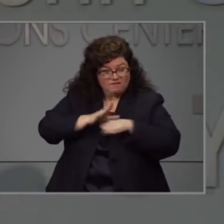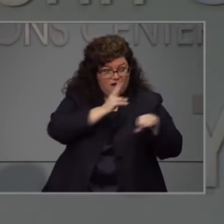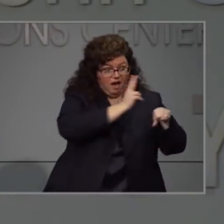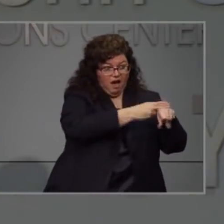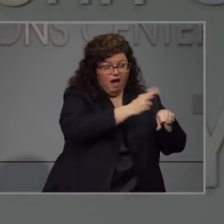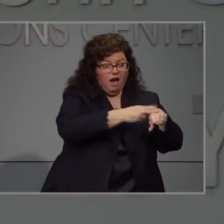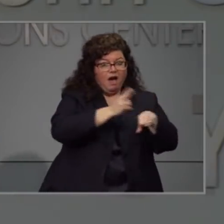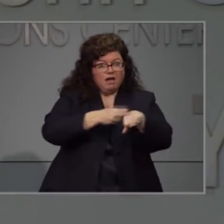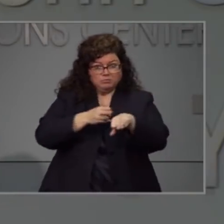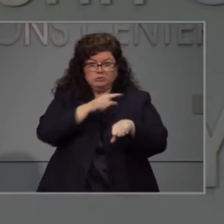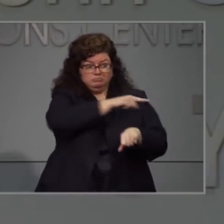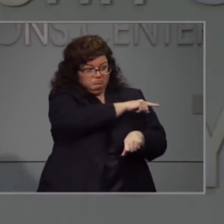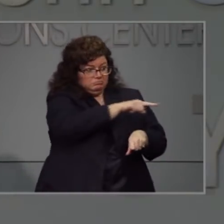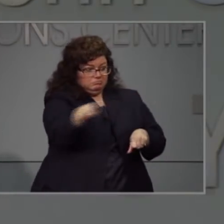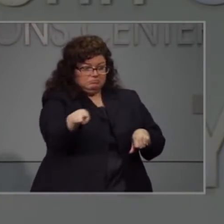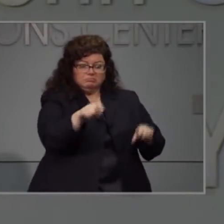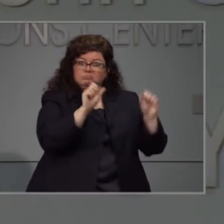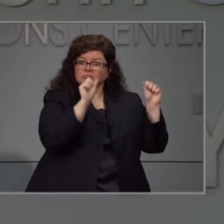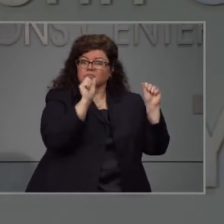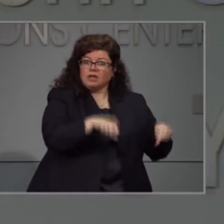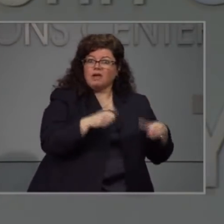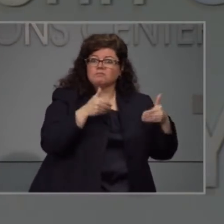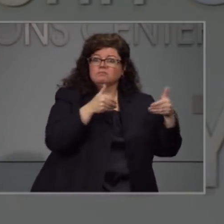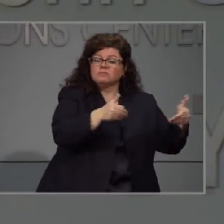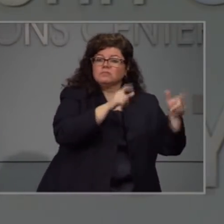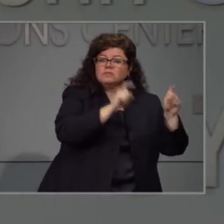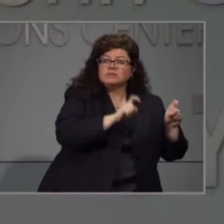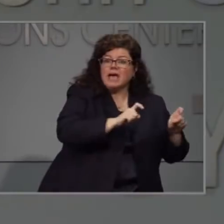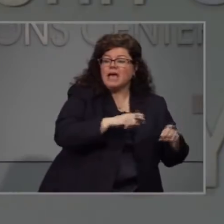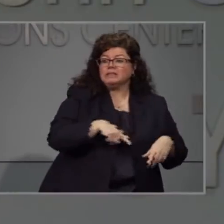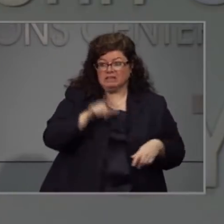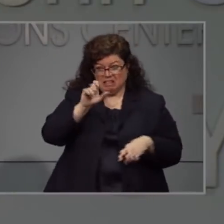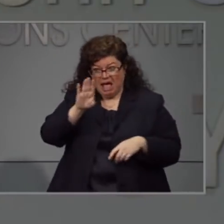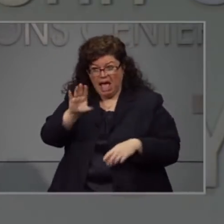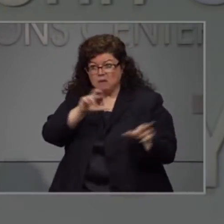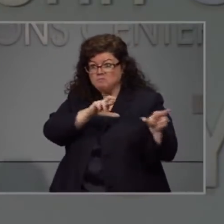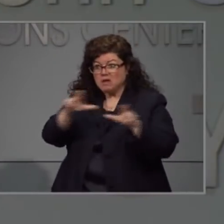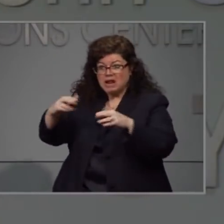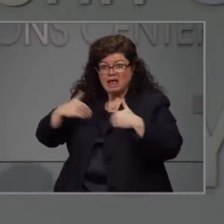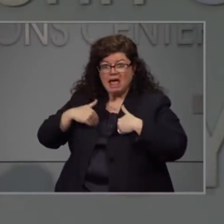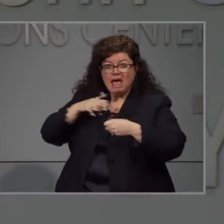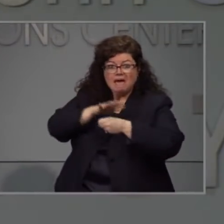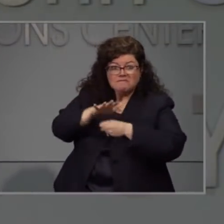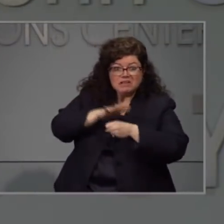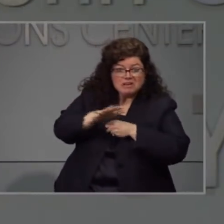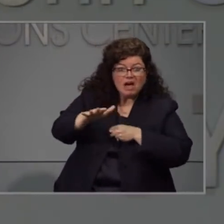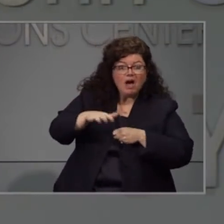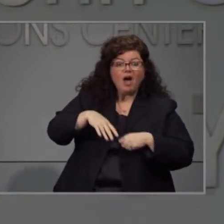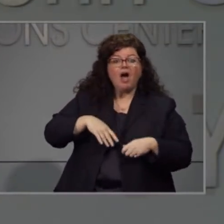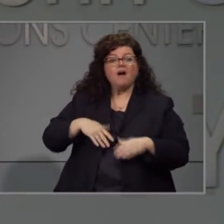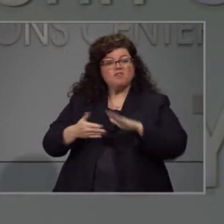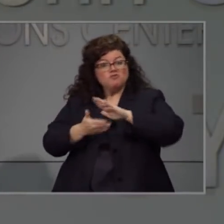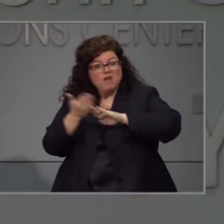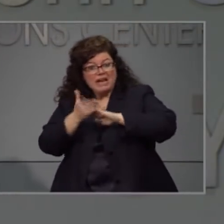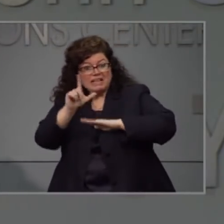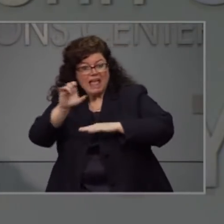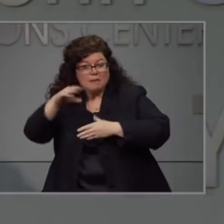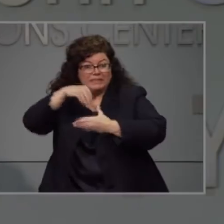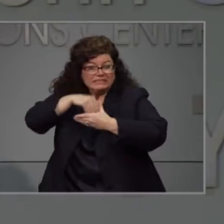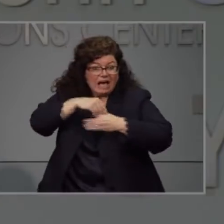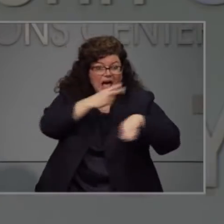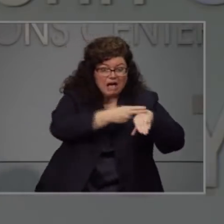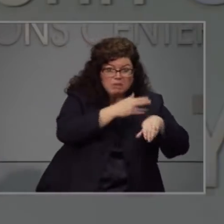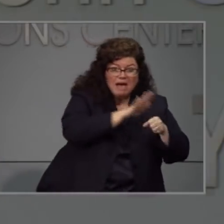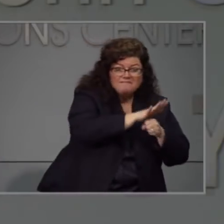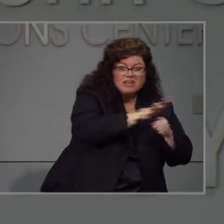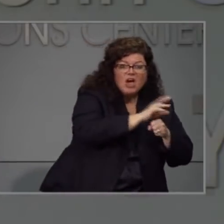patients rather than outsourcing them to corporate labs? And is there consistent access across all parts of the state and health providers?